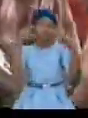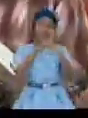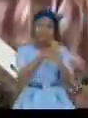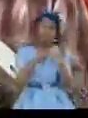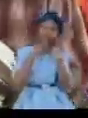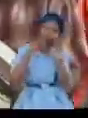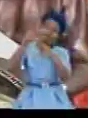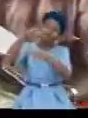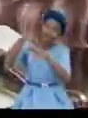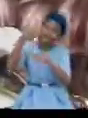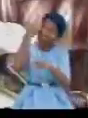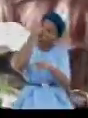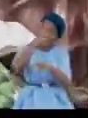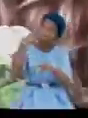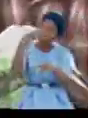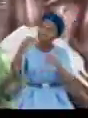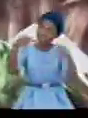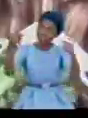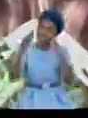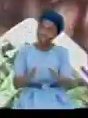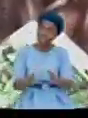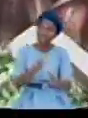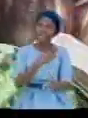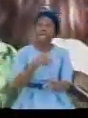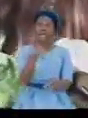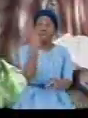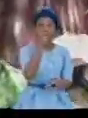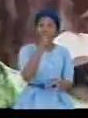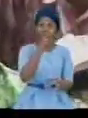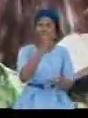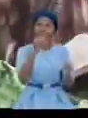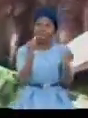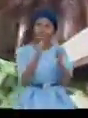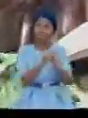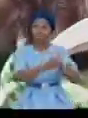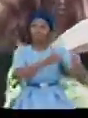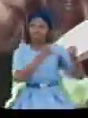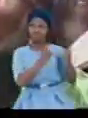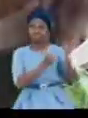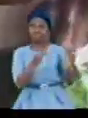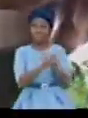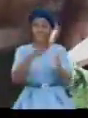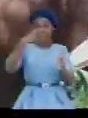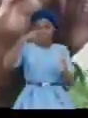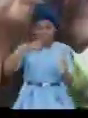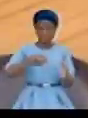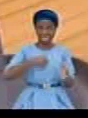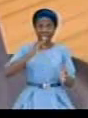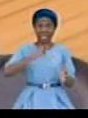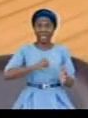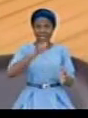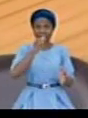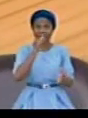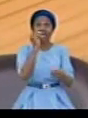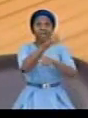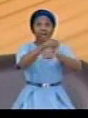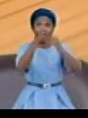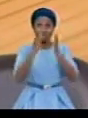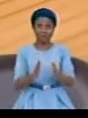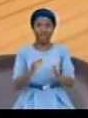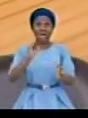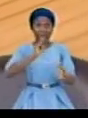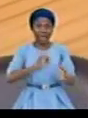persecutor in the face and say, I have overcome. I have overcome. I